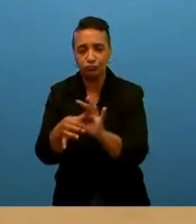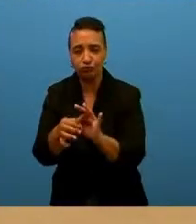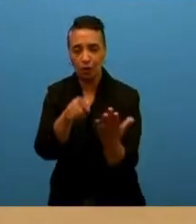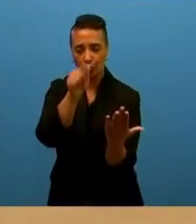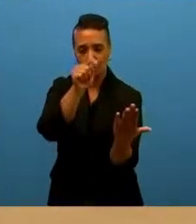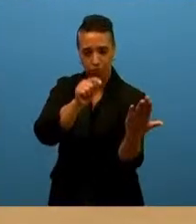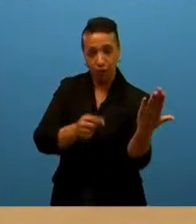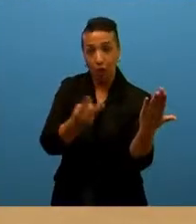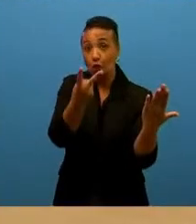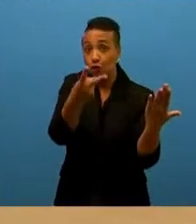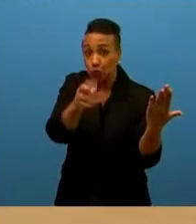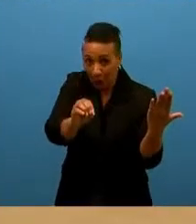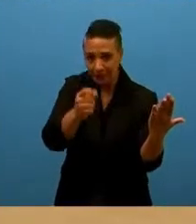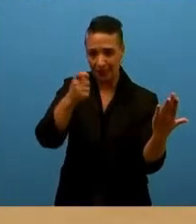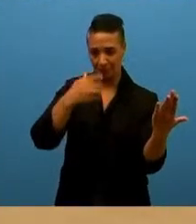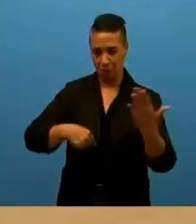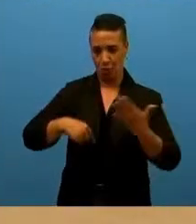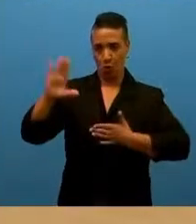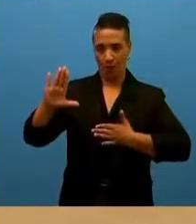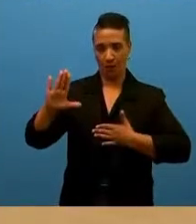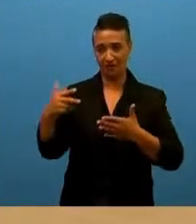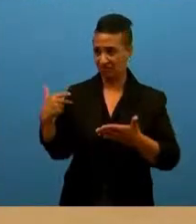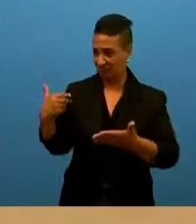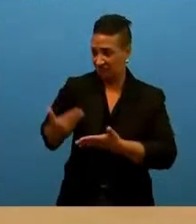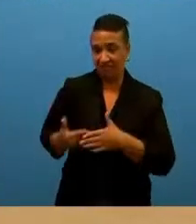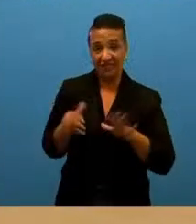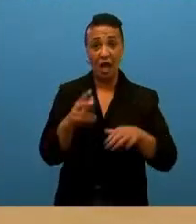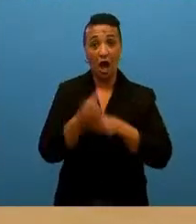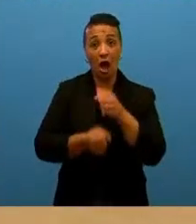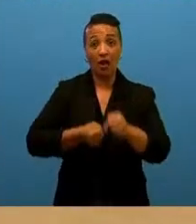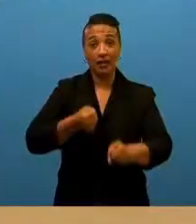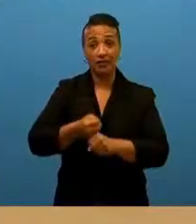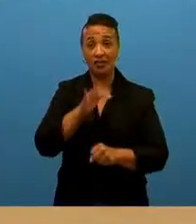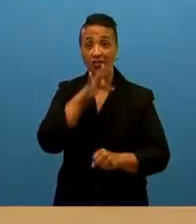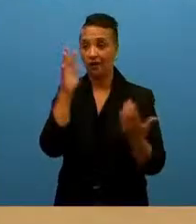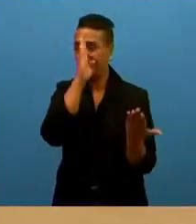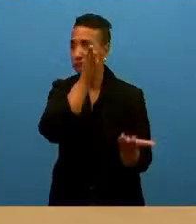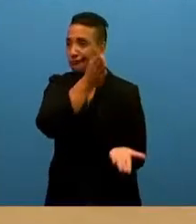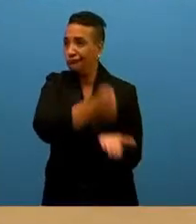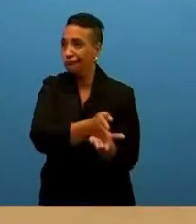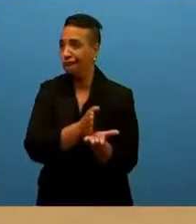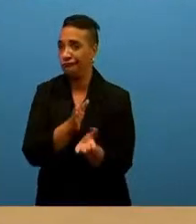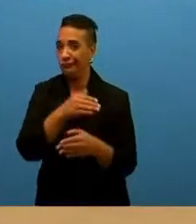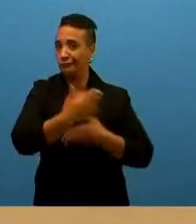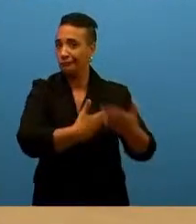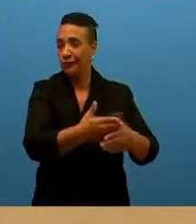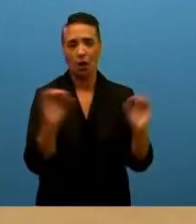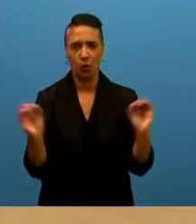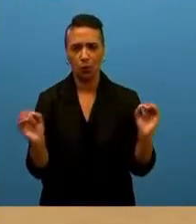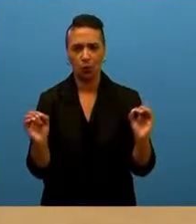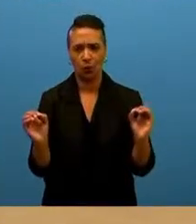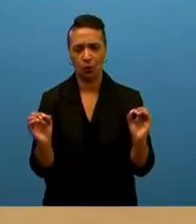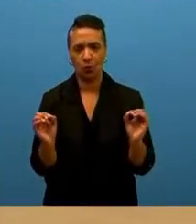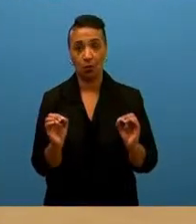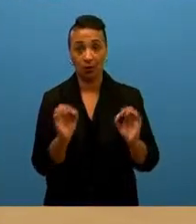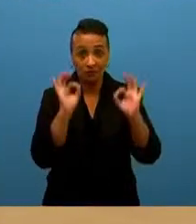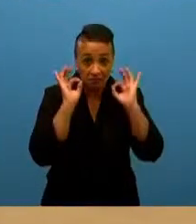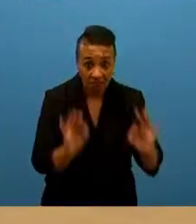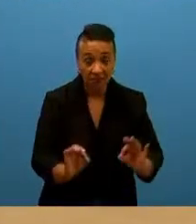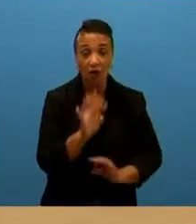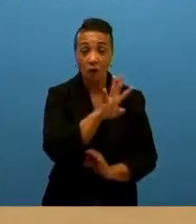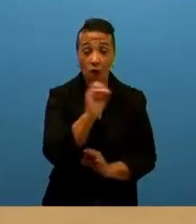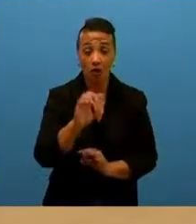yet, 8 years later, the French state has not respected this agreement. It still has not restored the